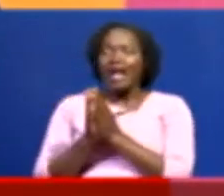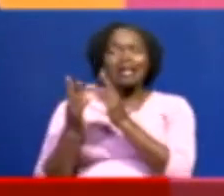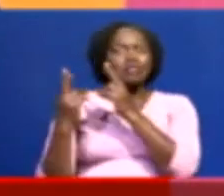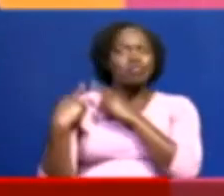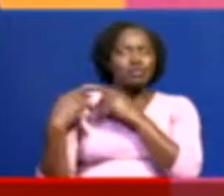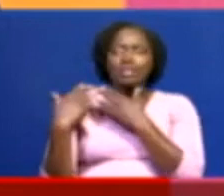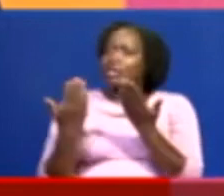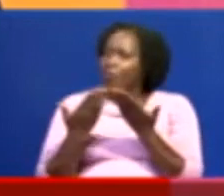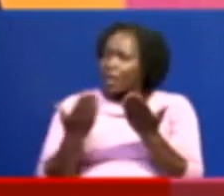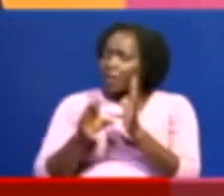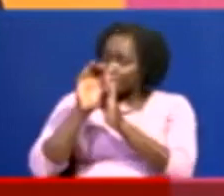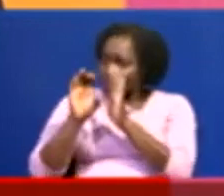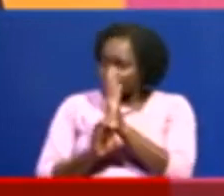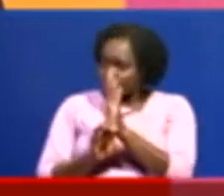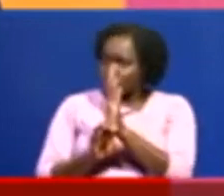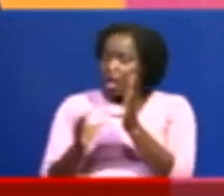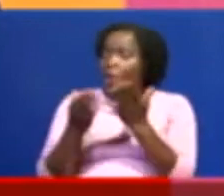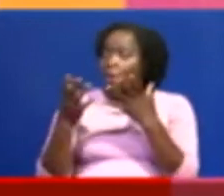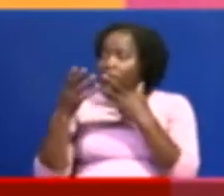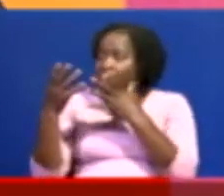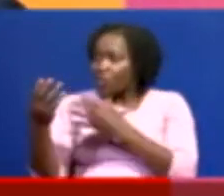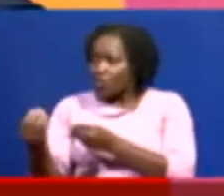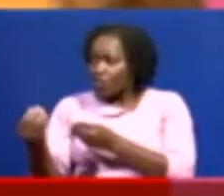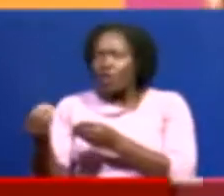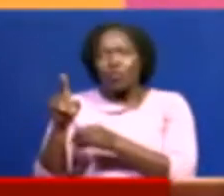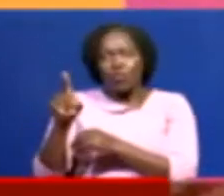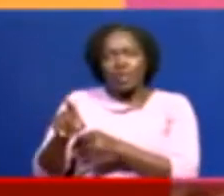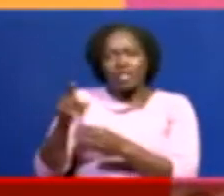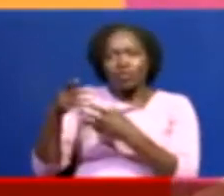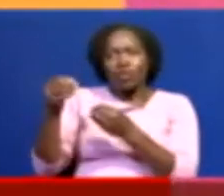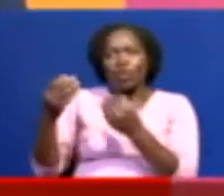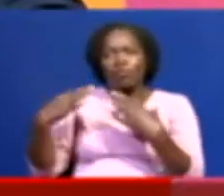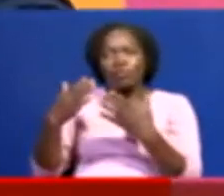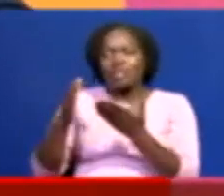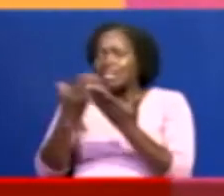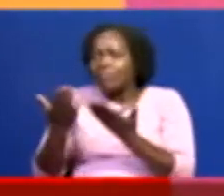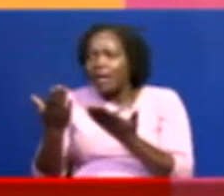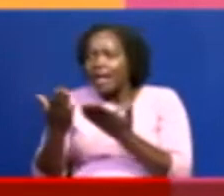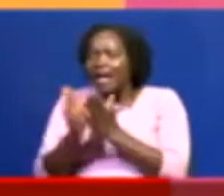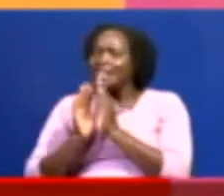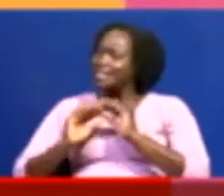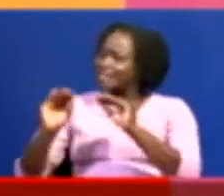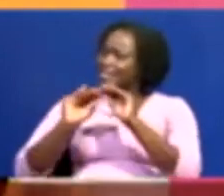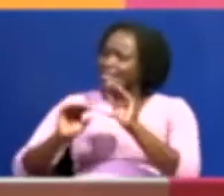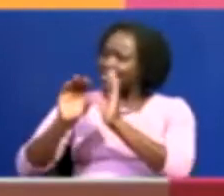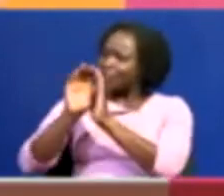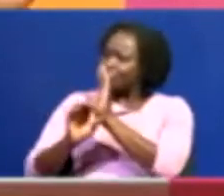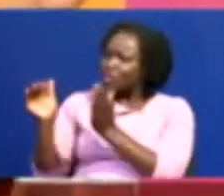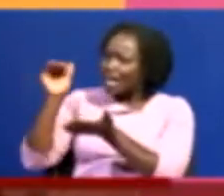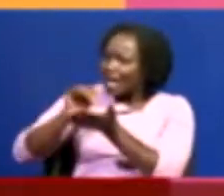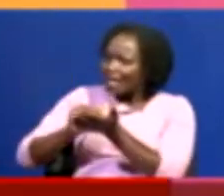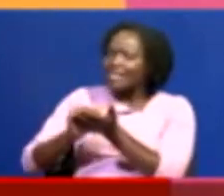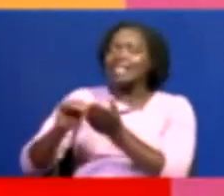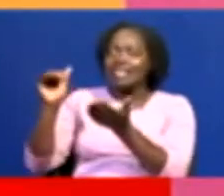obligations by the constitution, where did they go to? Do we really need to take these people somewhere and reteach them the constitution and